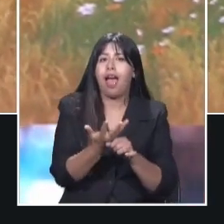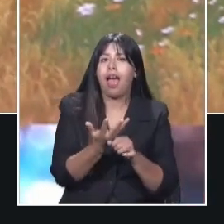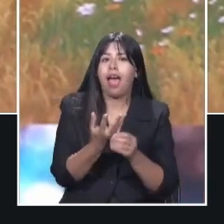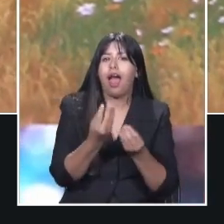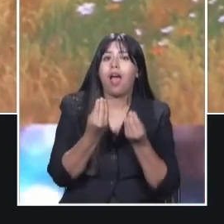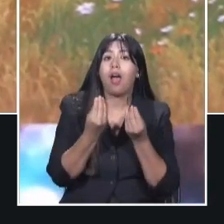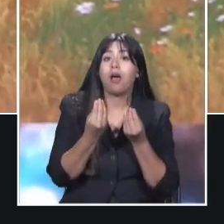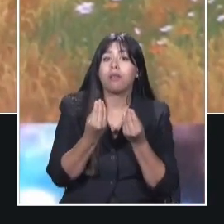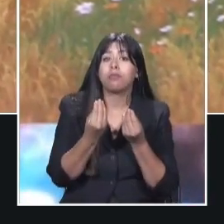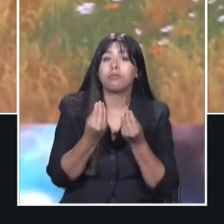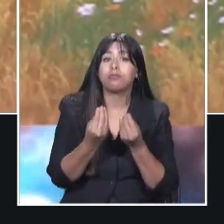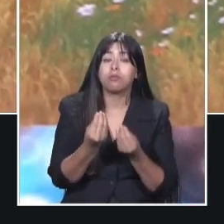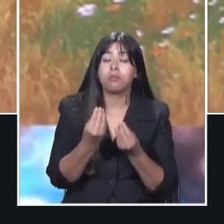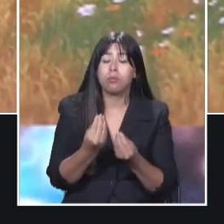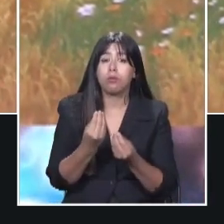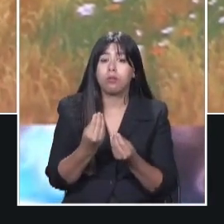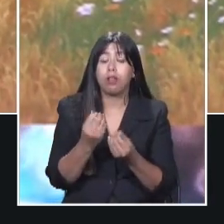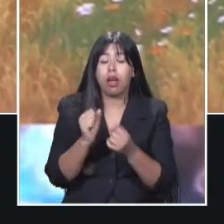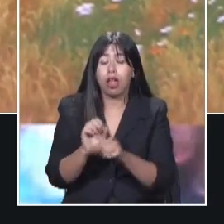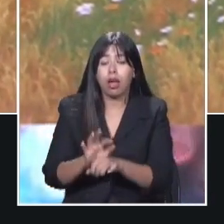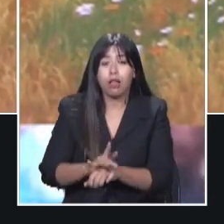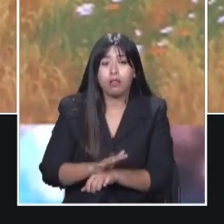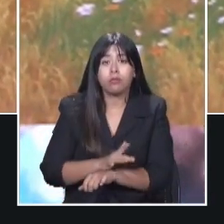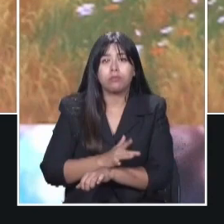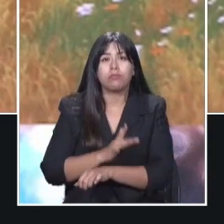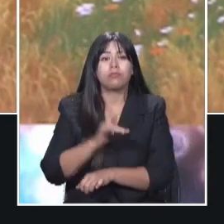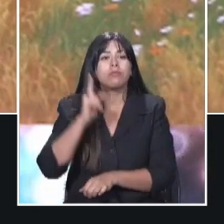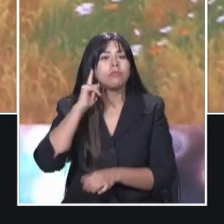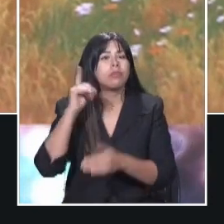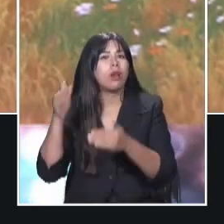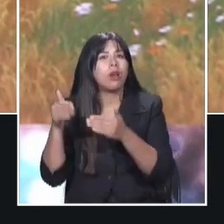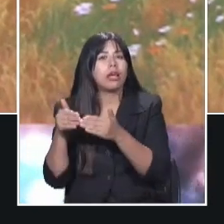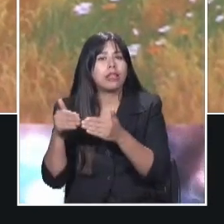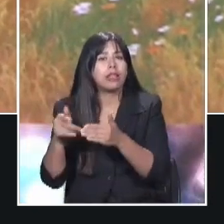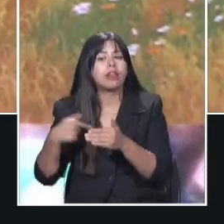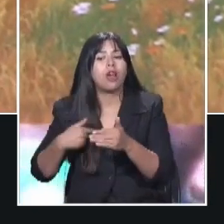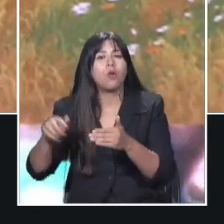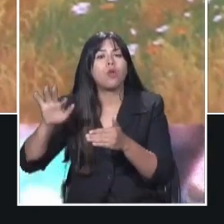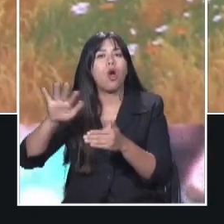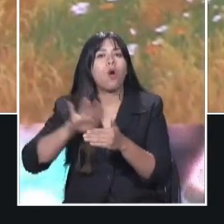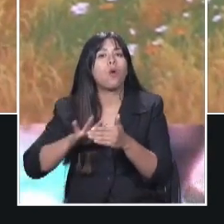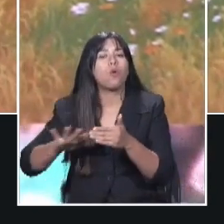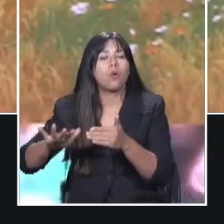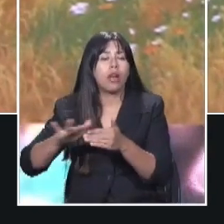But one thing that would immediately become apparent to you in this world is this.